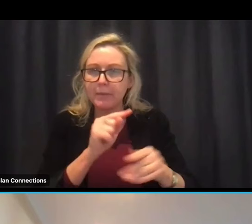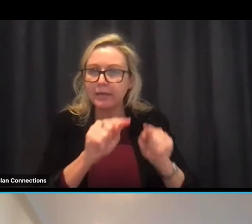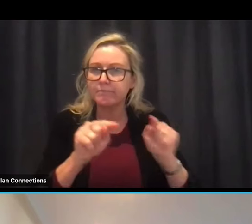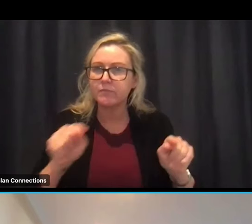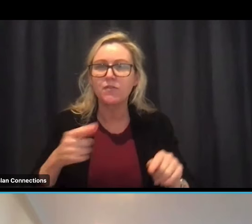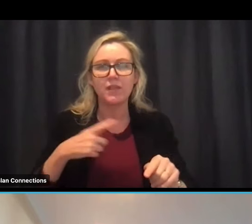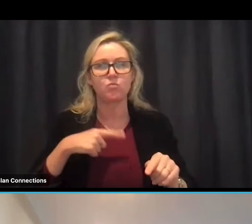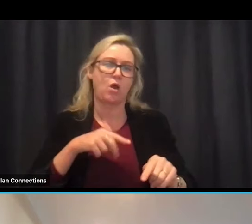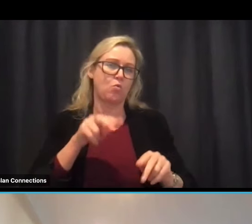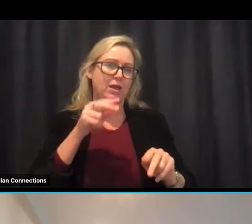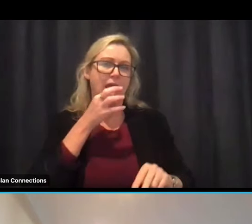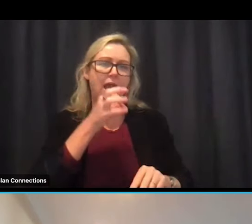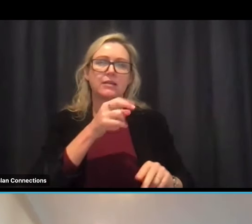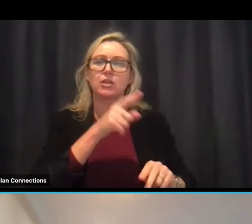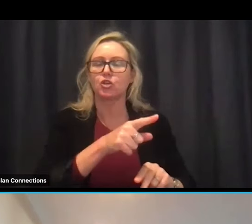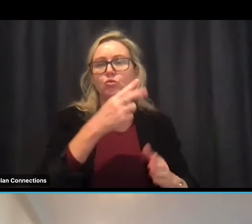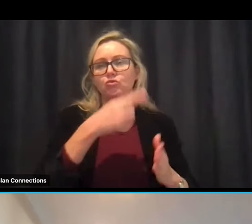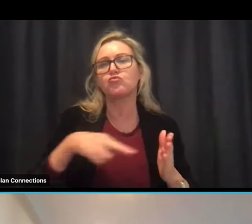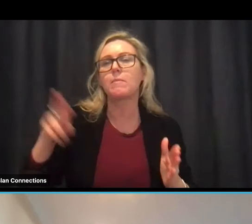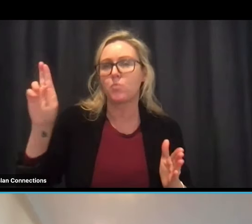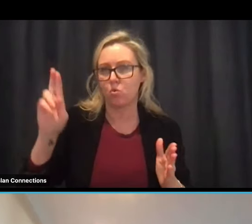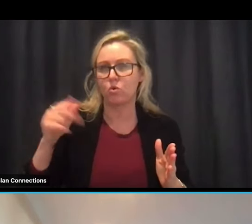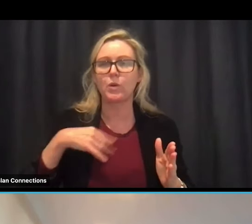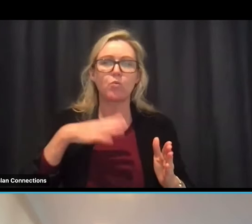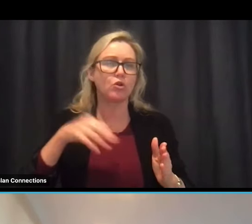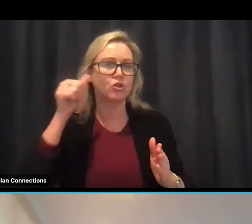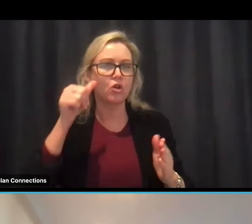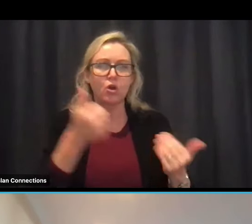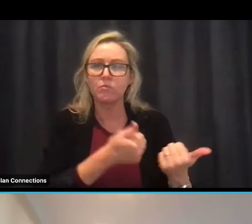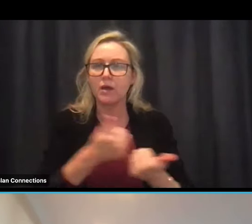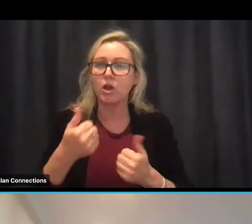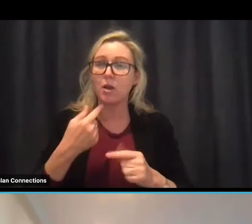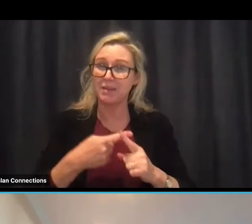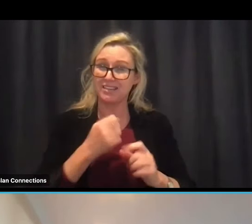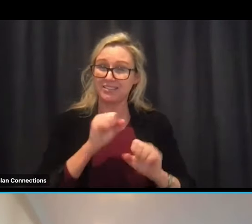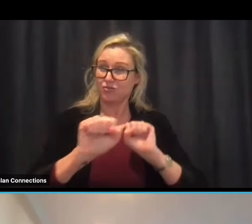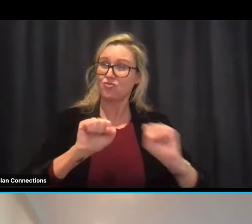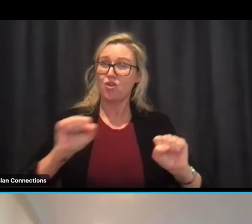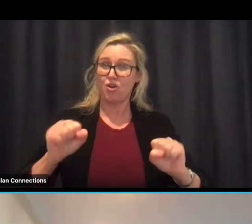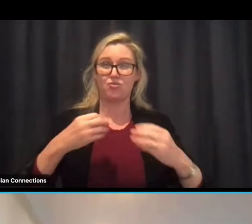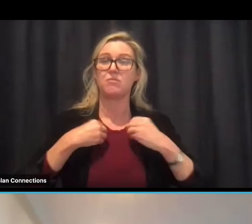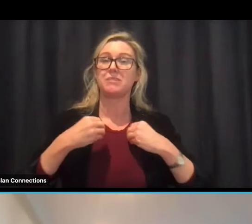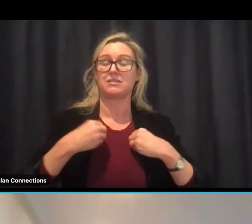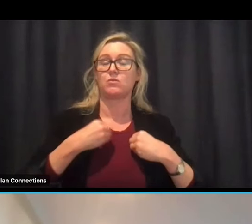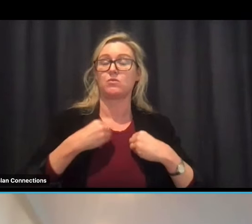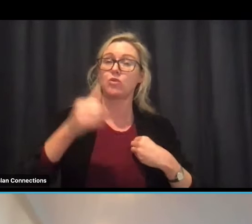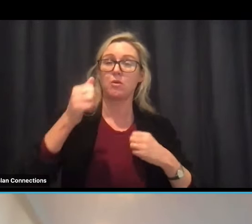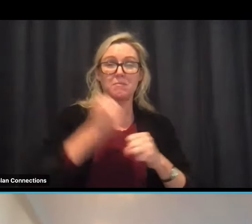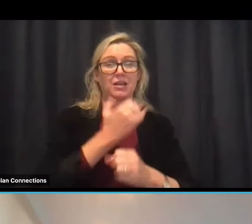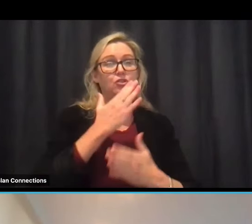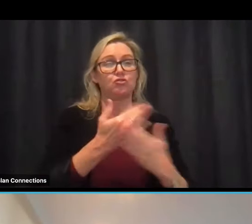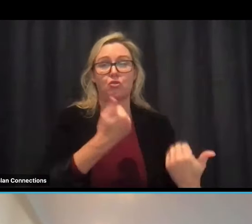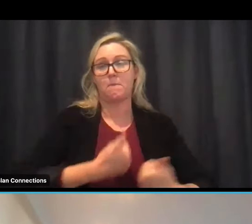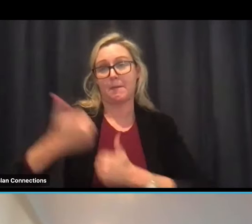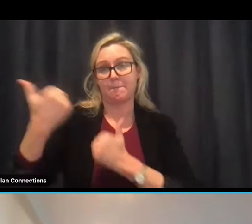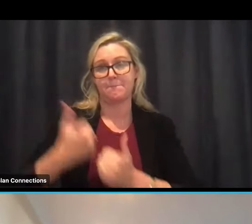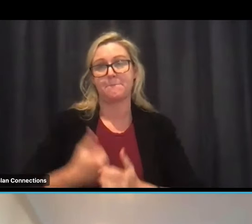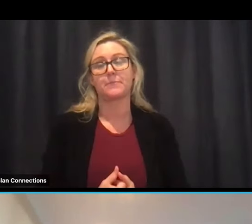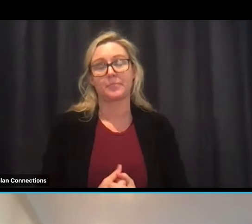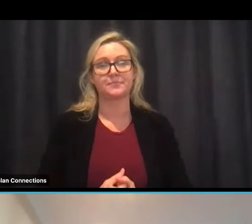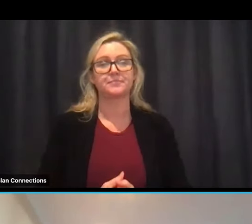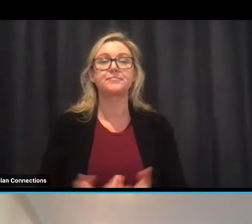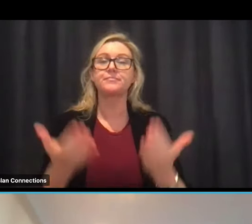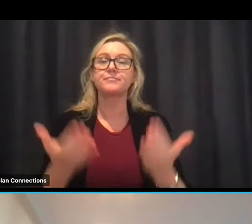the assessment of how the sector is going, as well as individual providers. Now, if we can go to the next